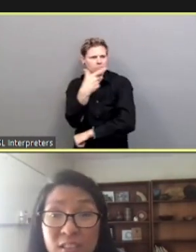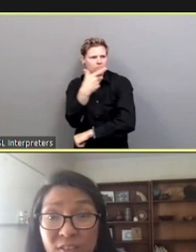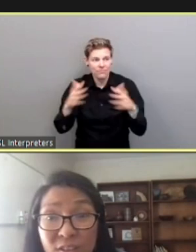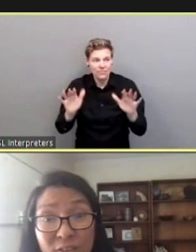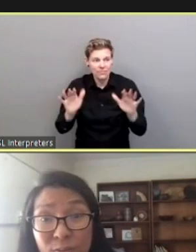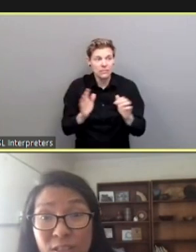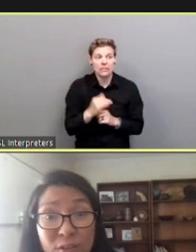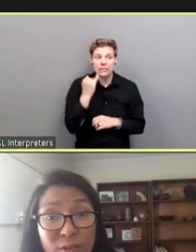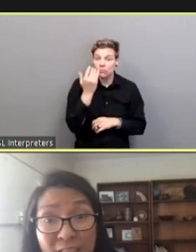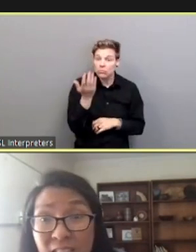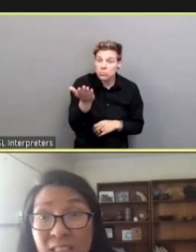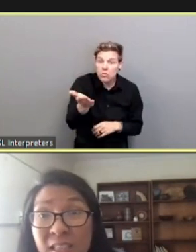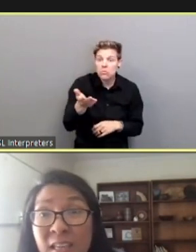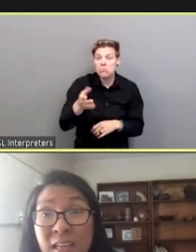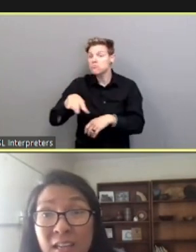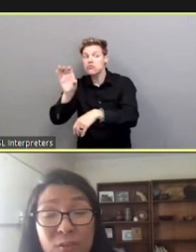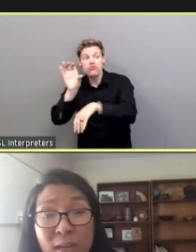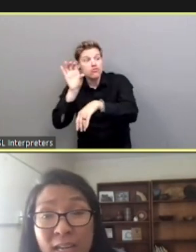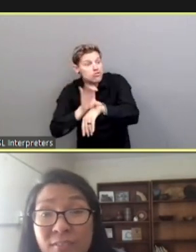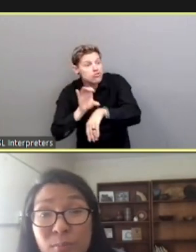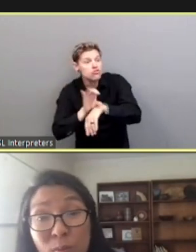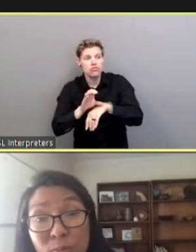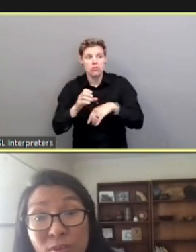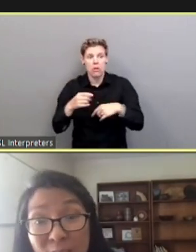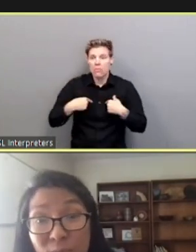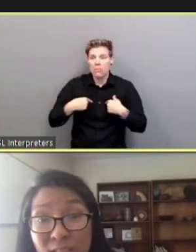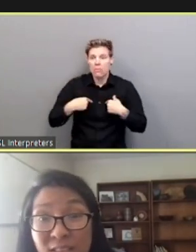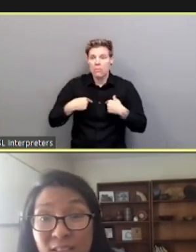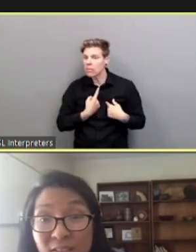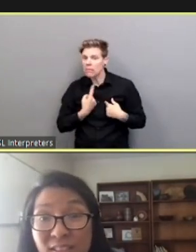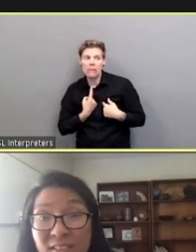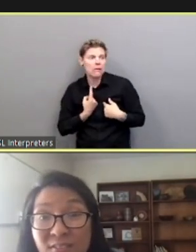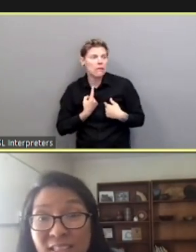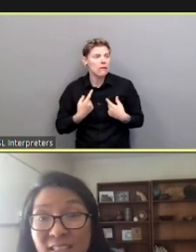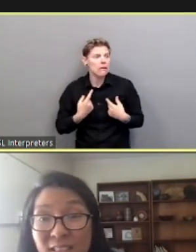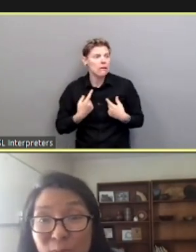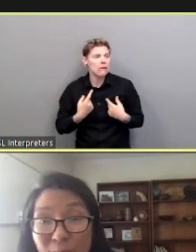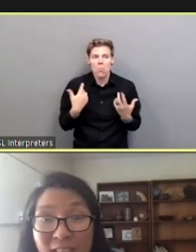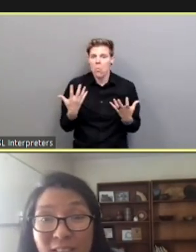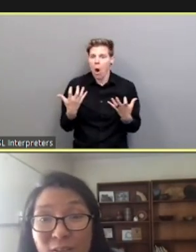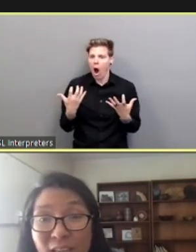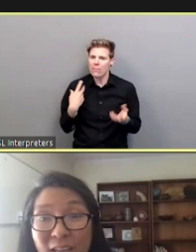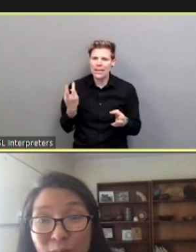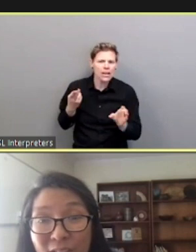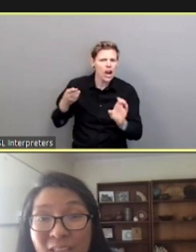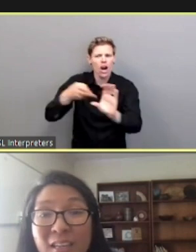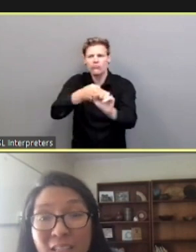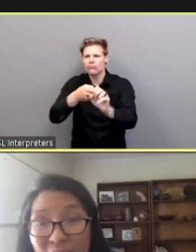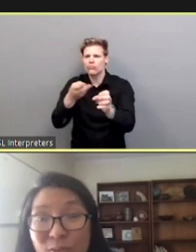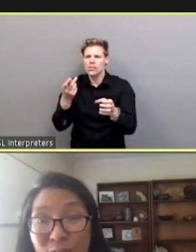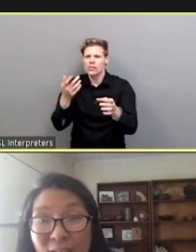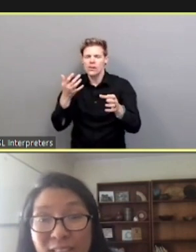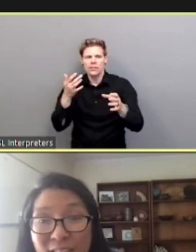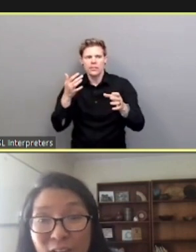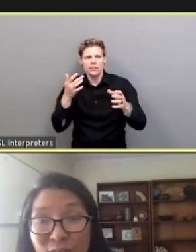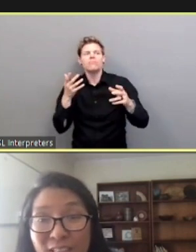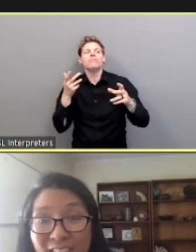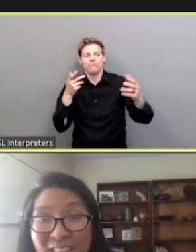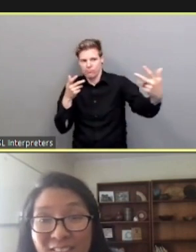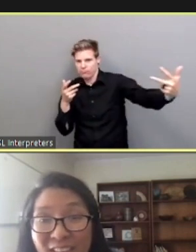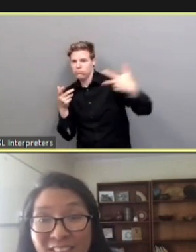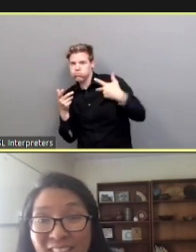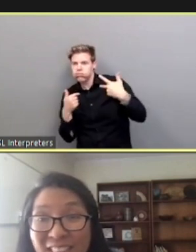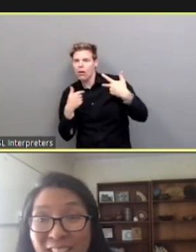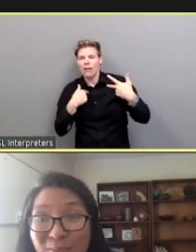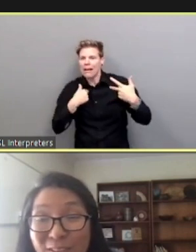you're in a difficult to reach location, if you want to have a mobile team, you can still visit vaccinenewmexico.org to request a